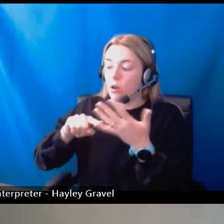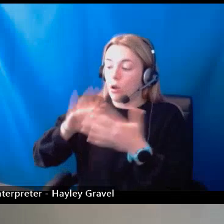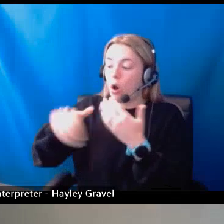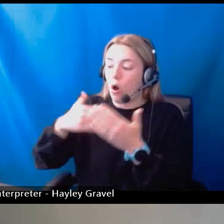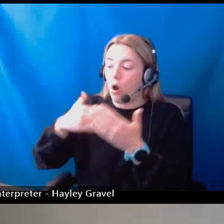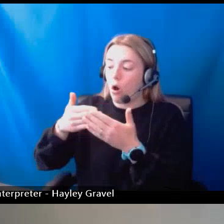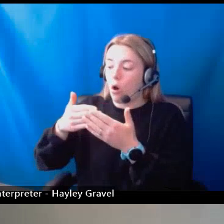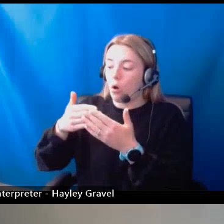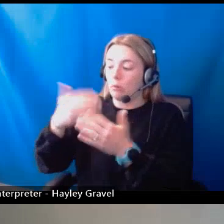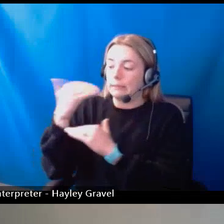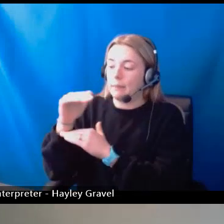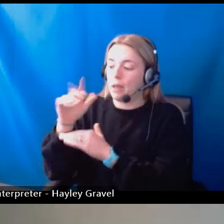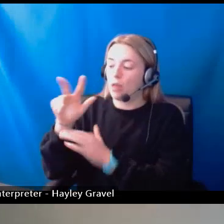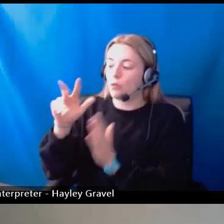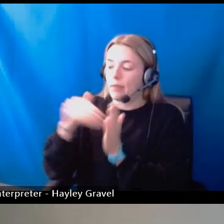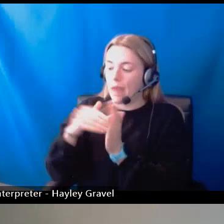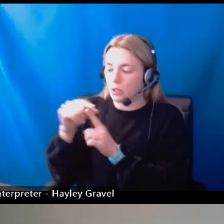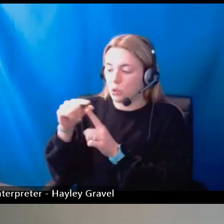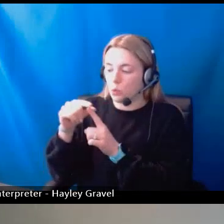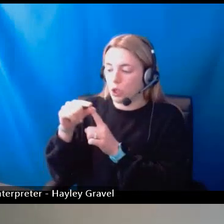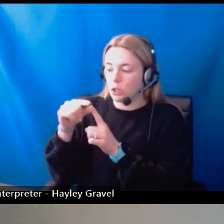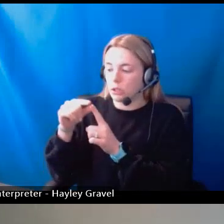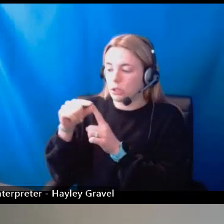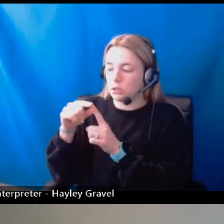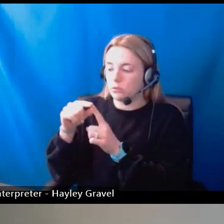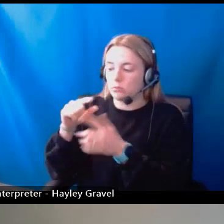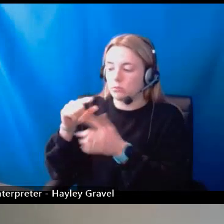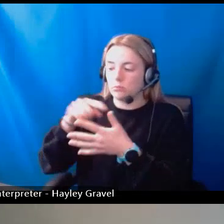class meeting. That's your 3,000 words.